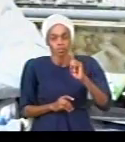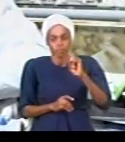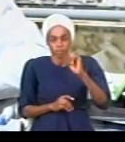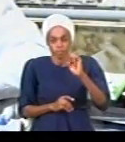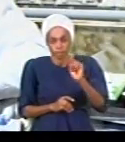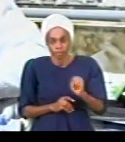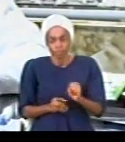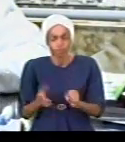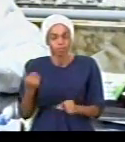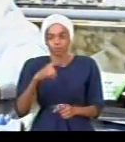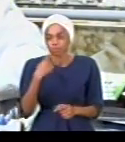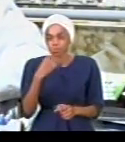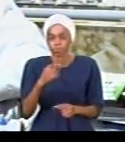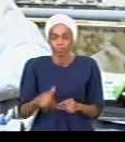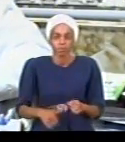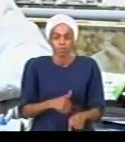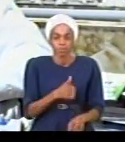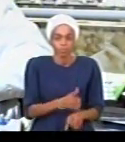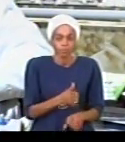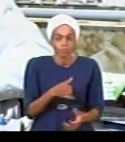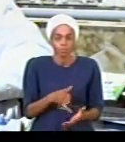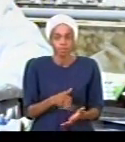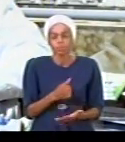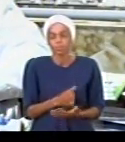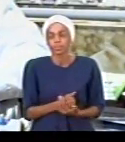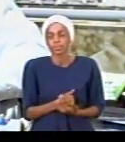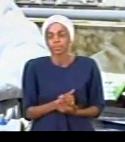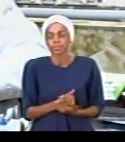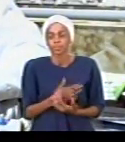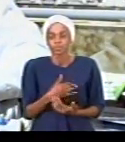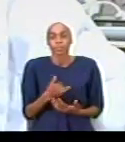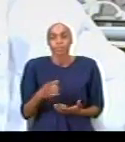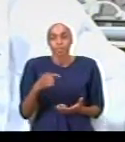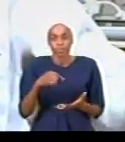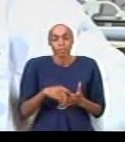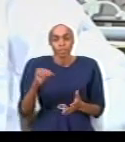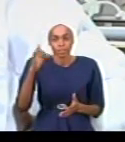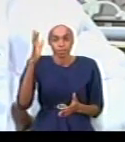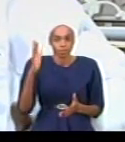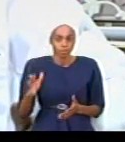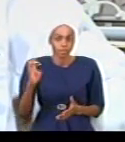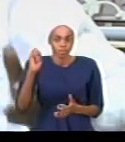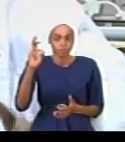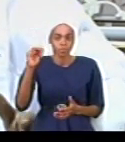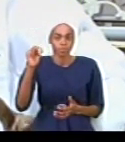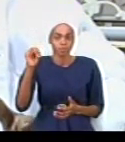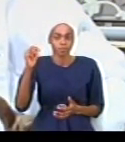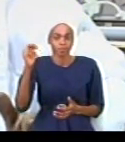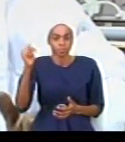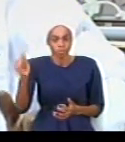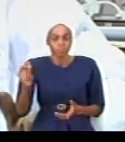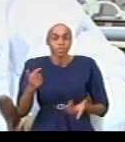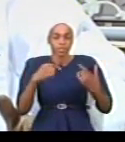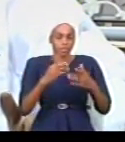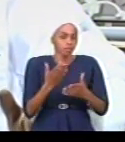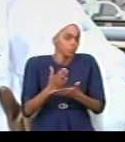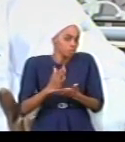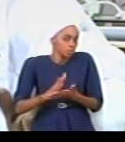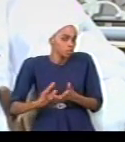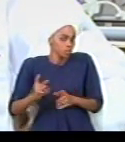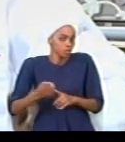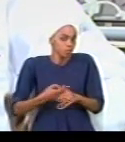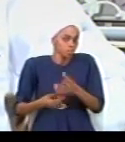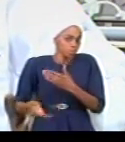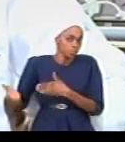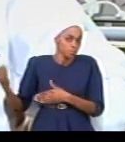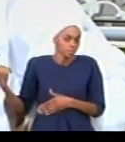know. He was admitted in a private hospital here in Aba. At that point, he was diagnosed of